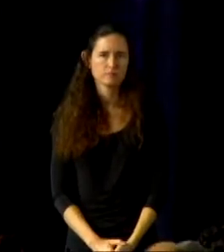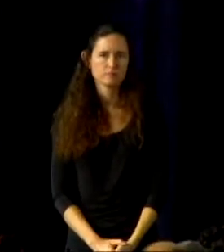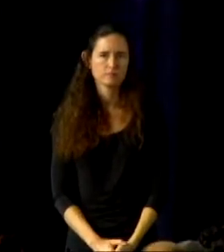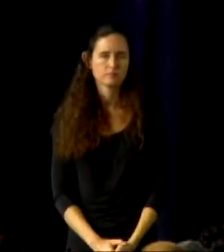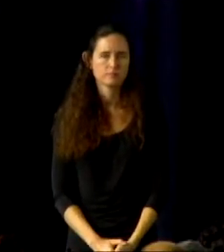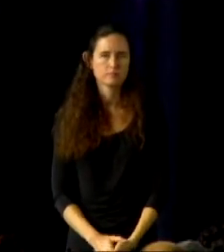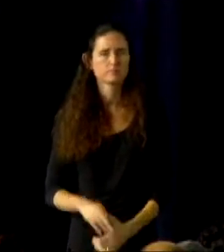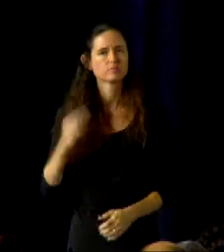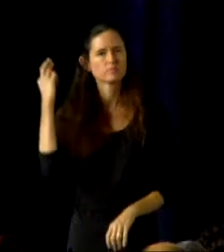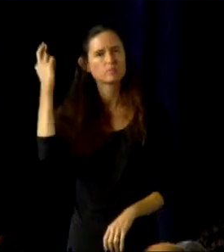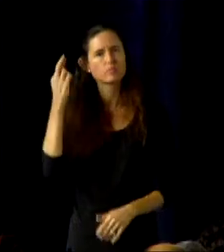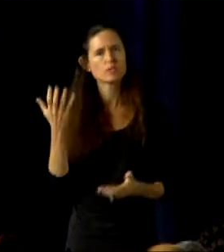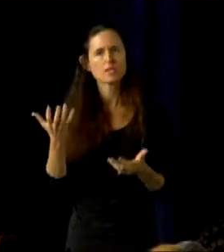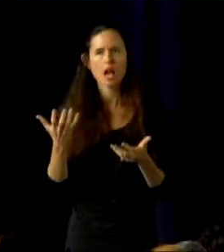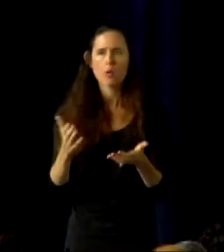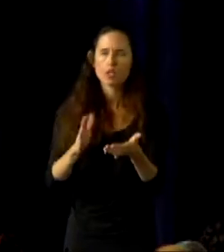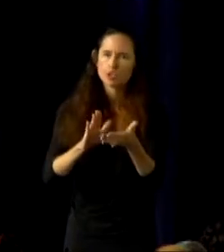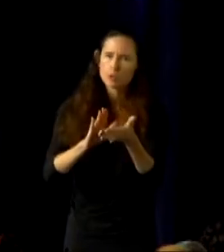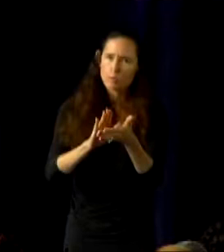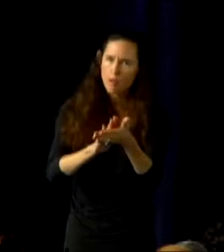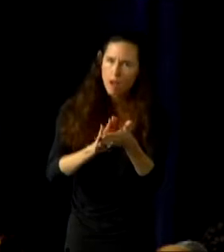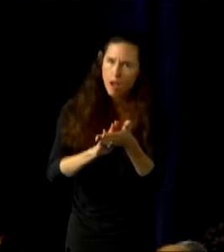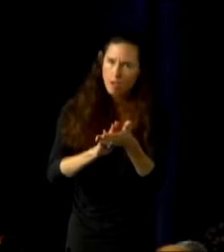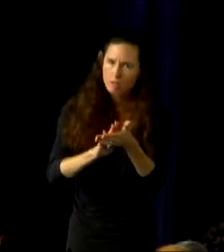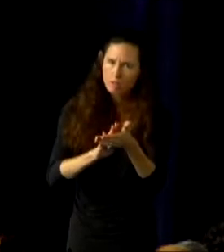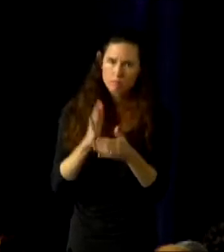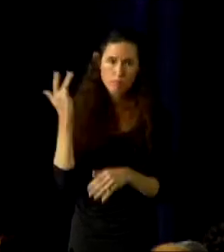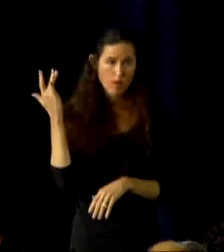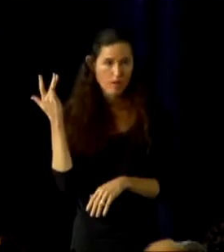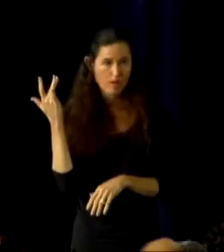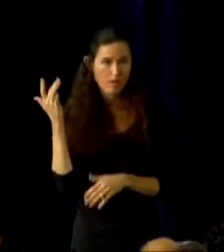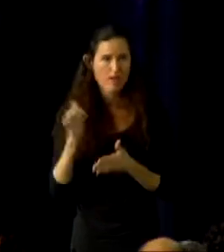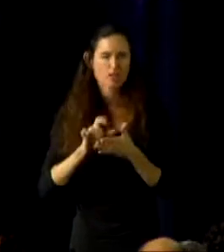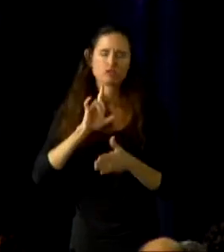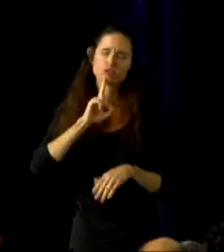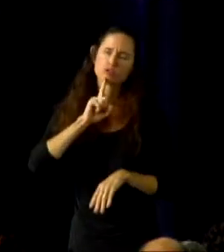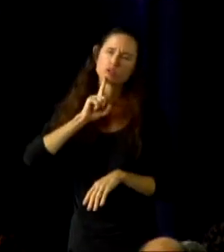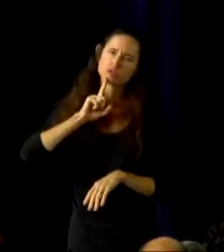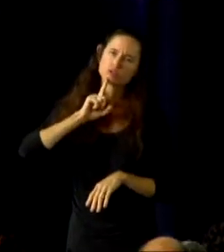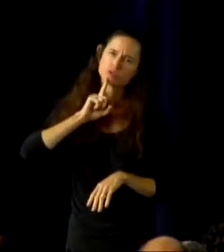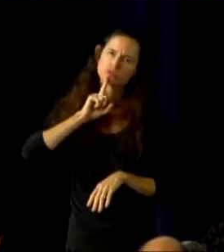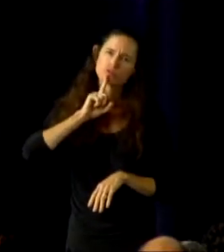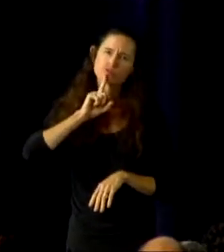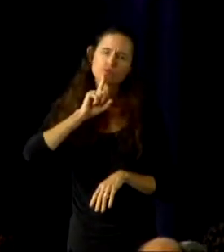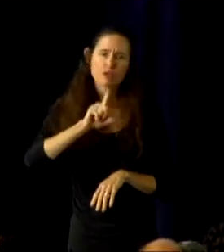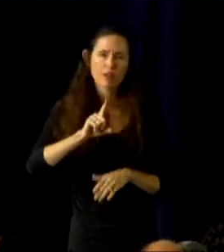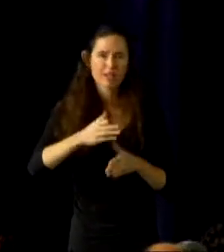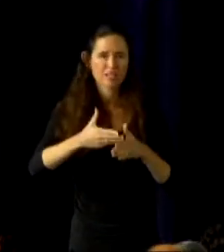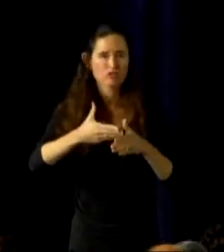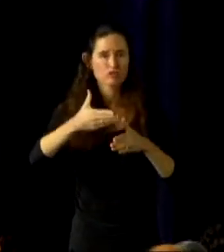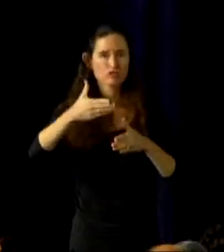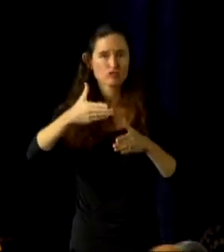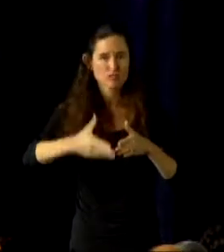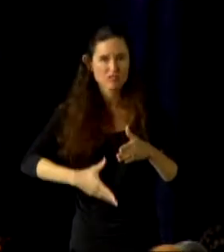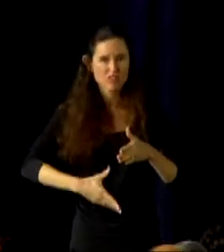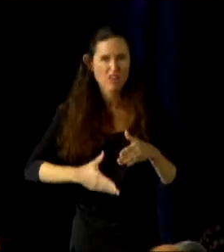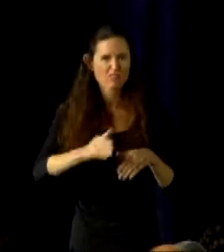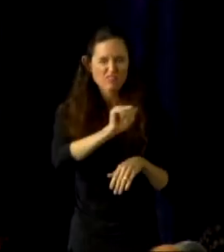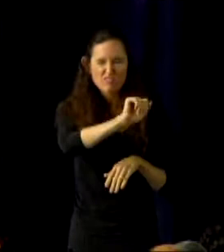And the reason I want you to applaud for that is because it truly is the result of individual